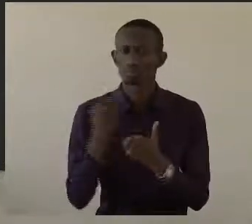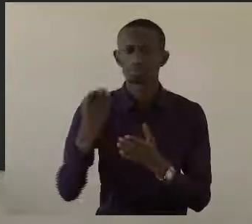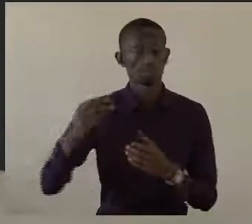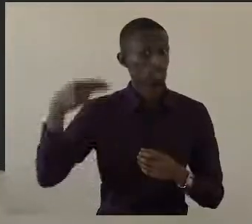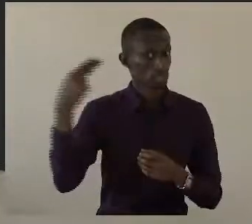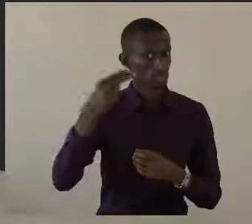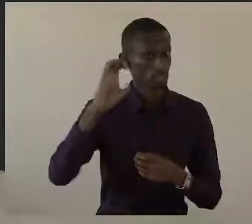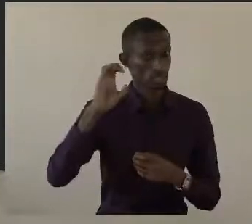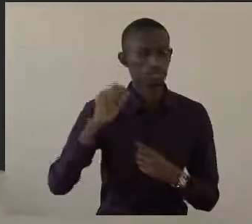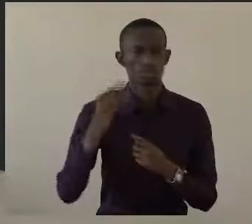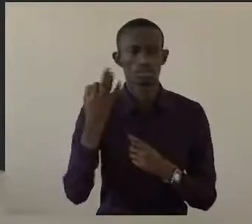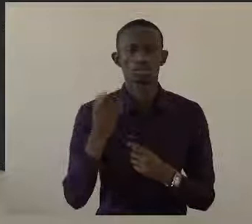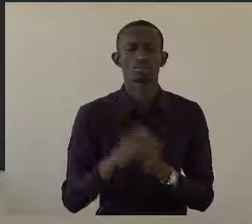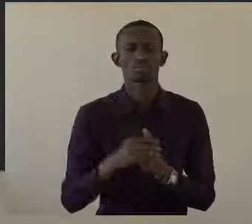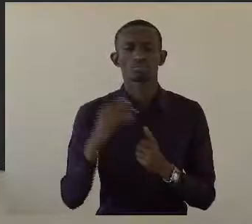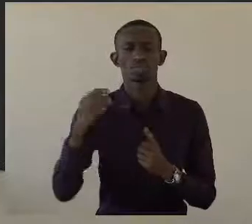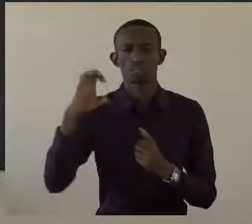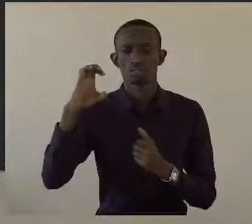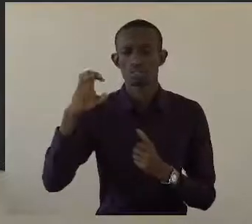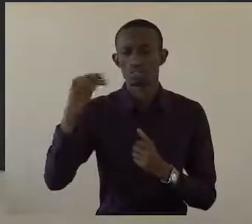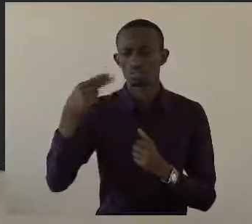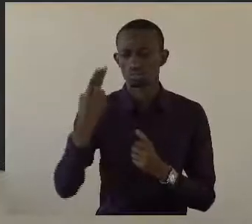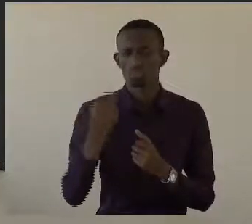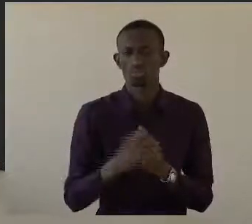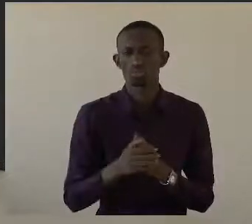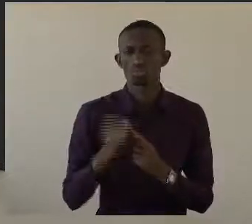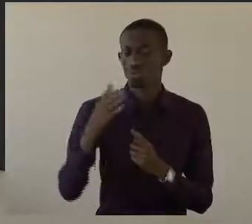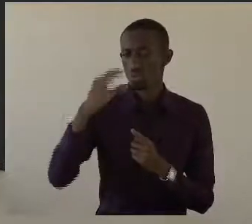3, CH2, CH2, OH,